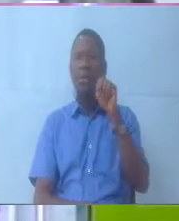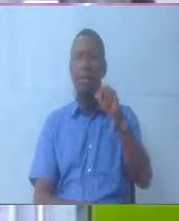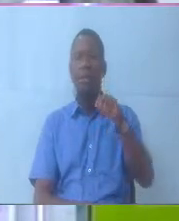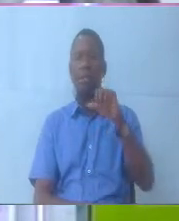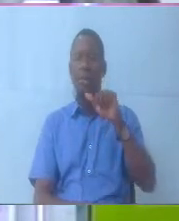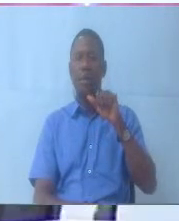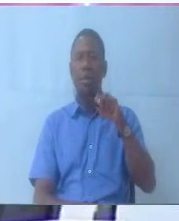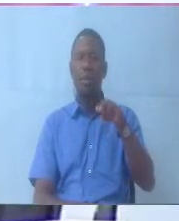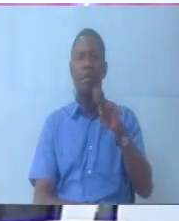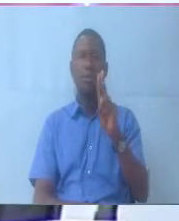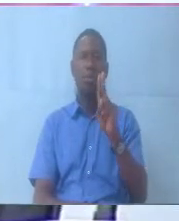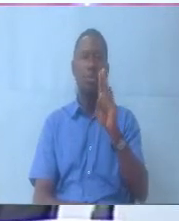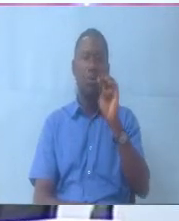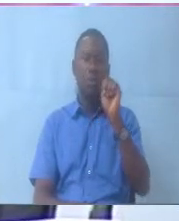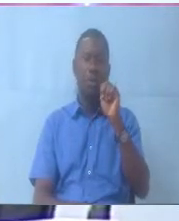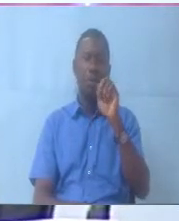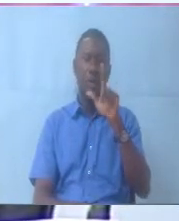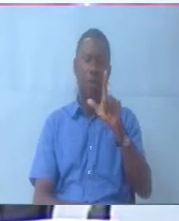He was the one.